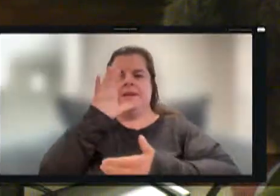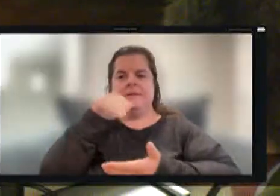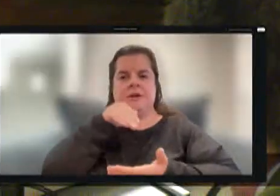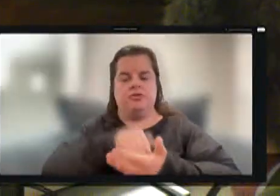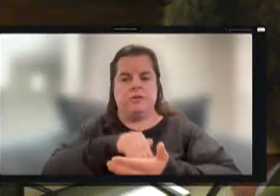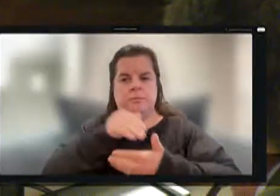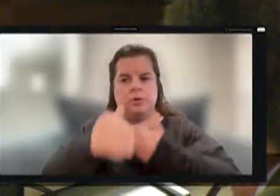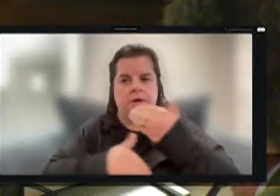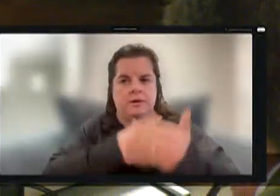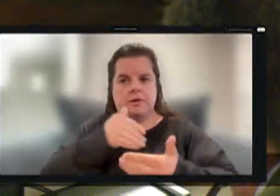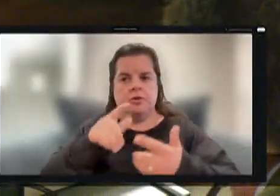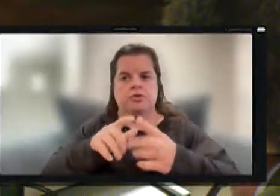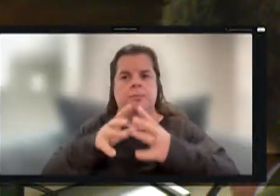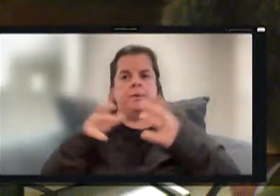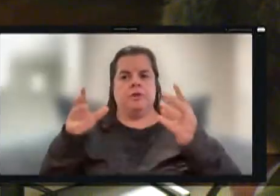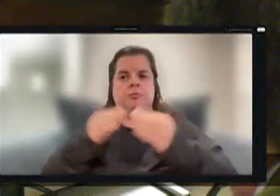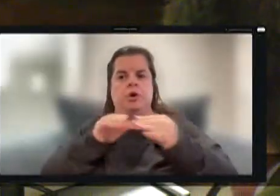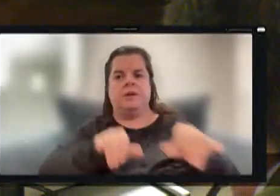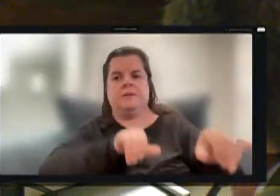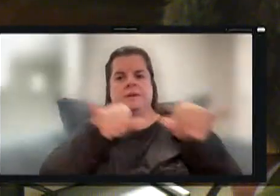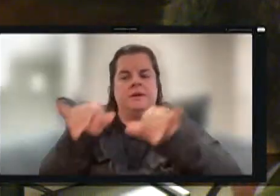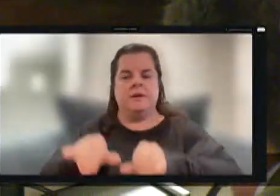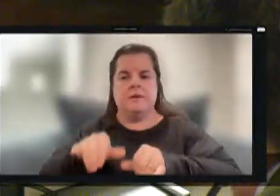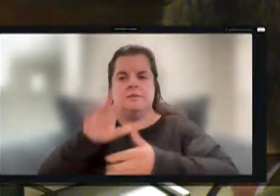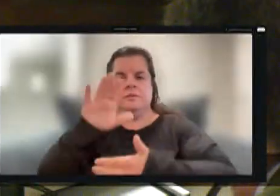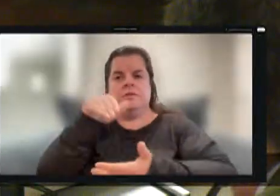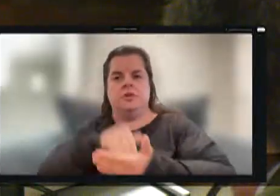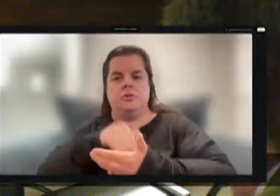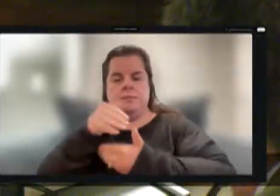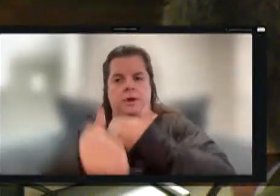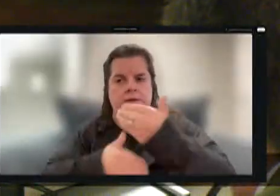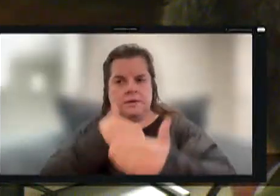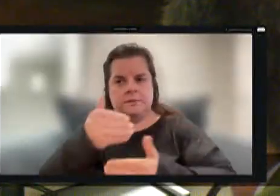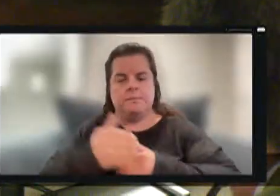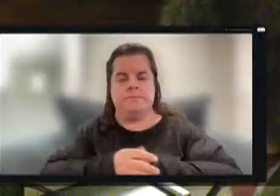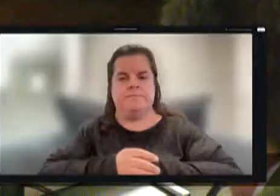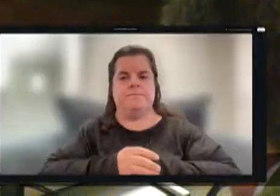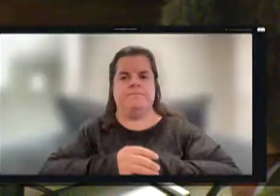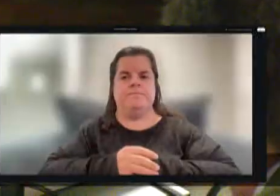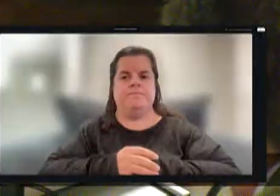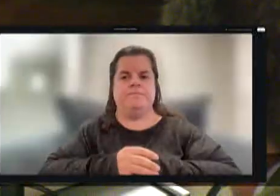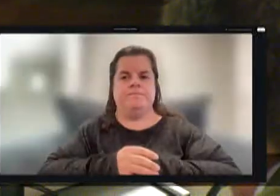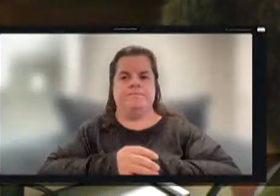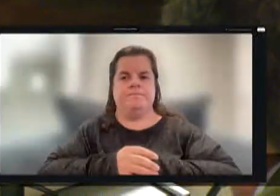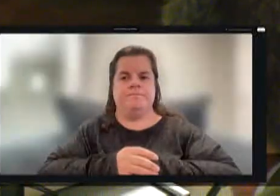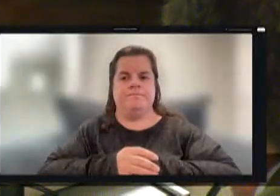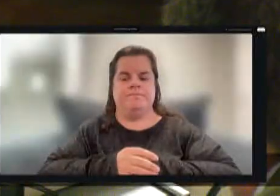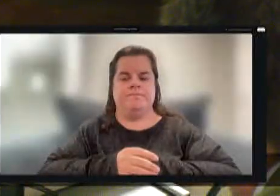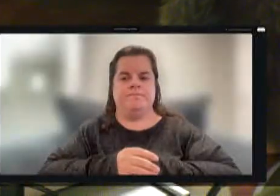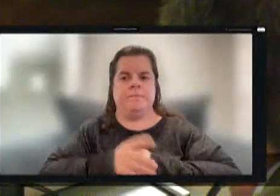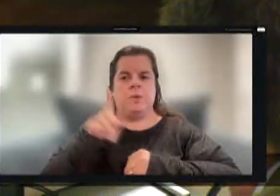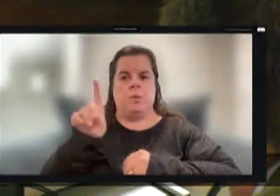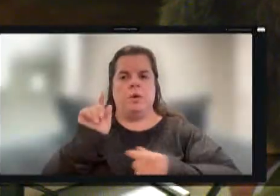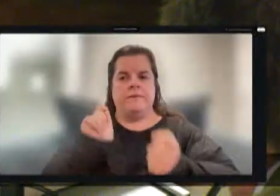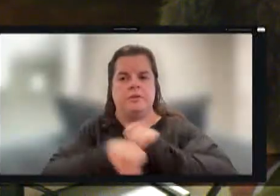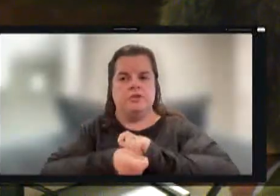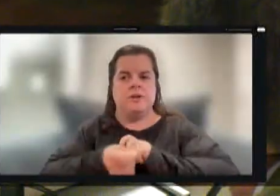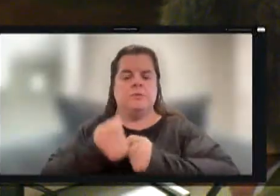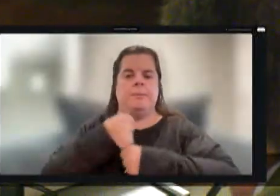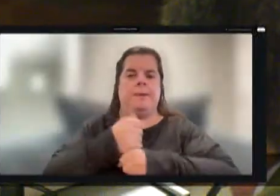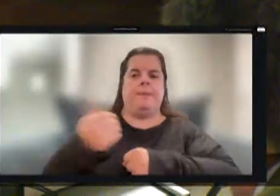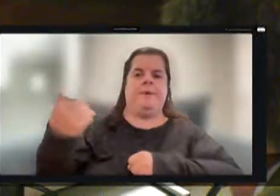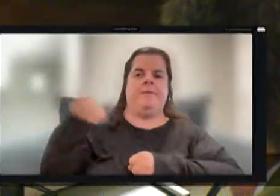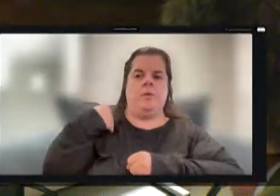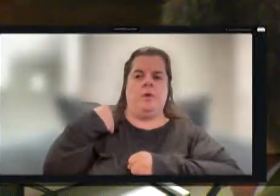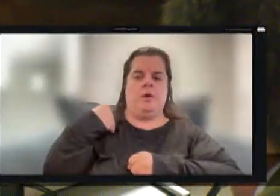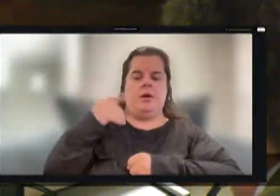to a much more standardized, centralized process. One of the changes that we made earlier as administrative policy,